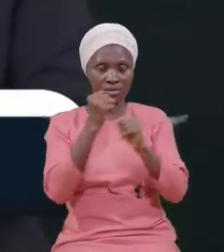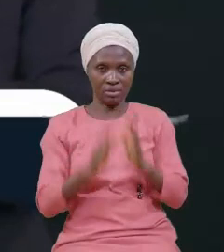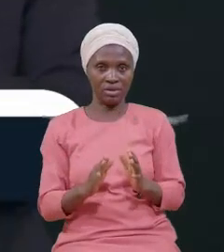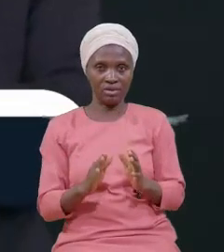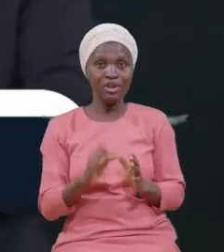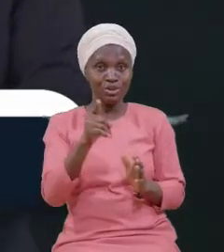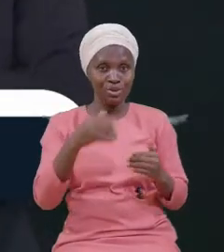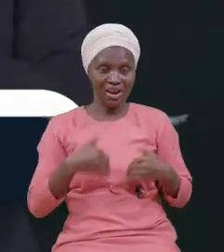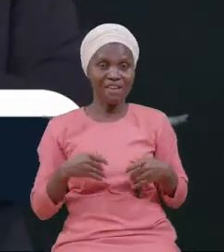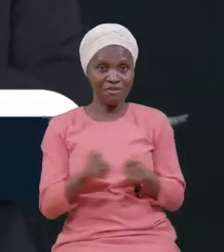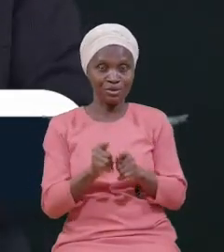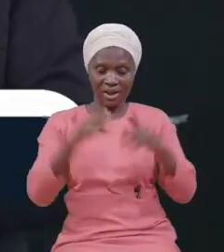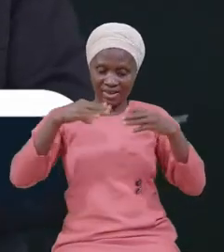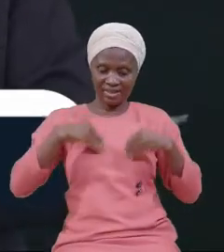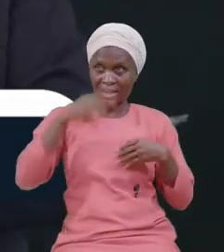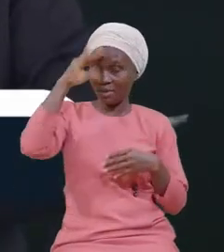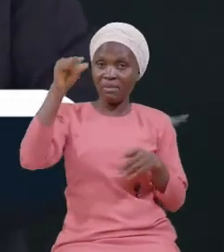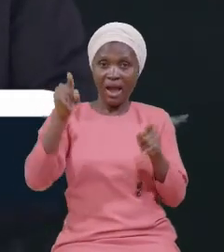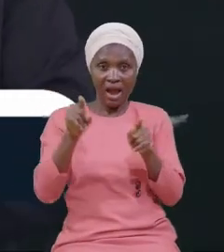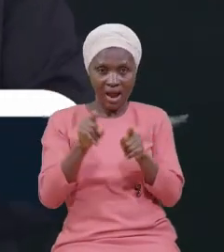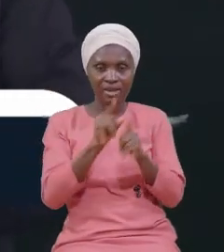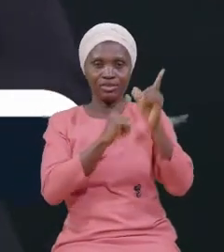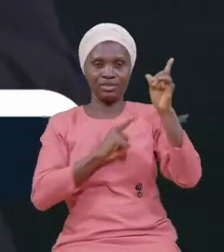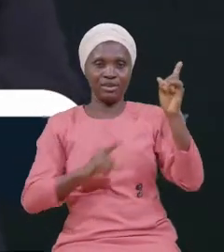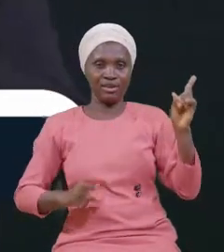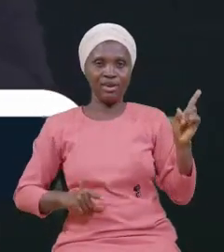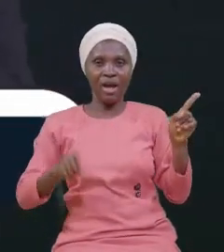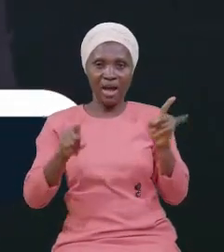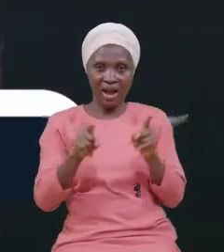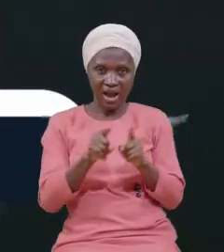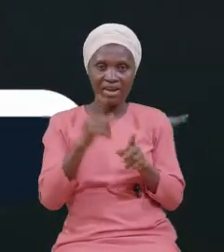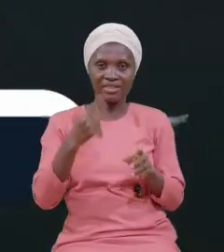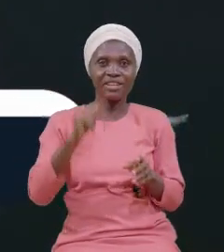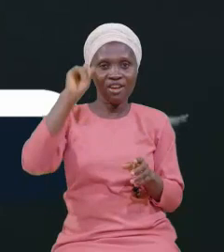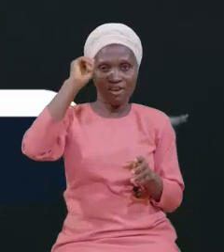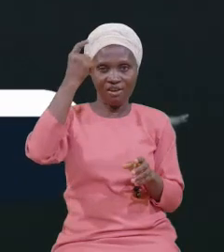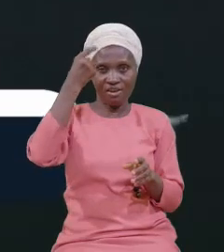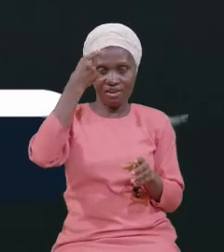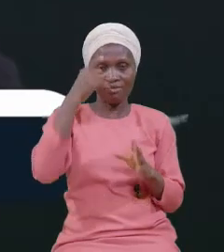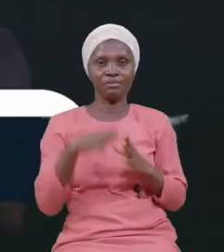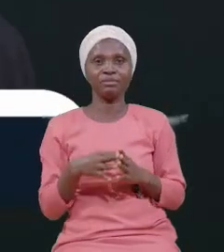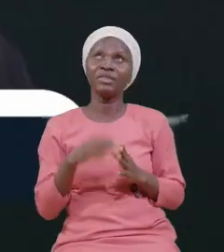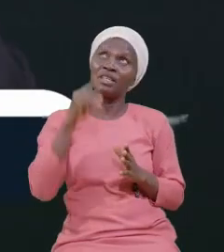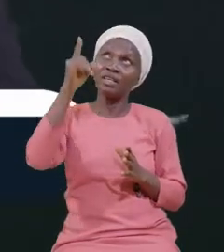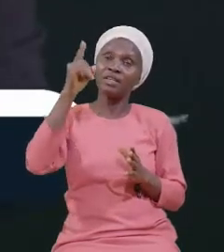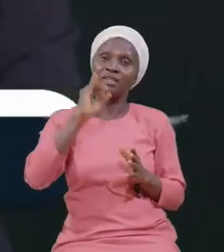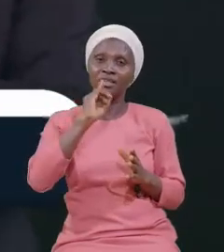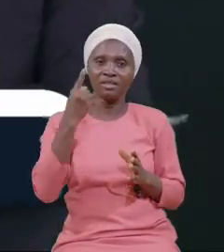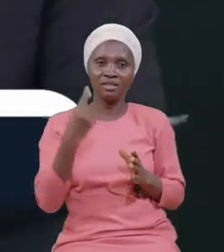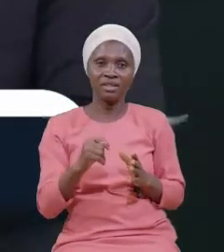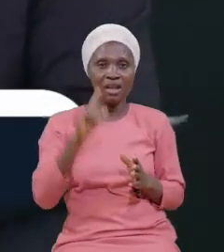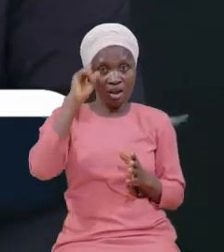him as Lord, as the governor. He is the governor